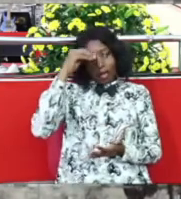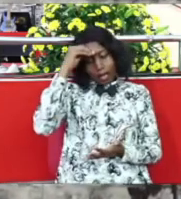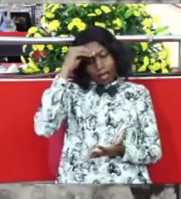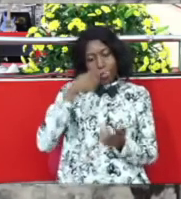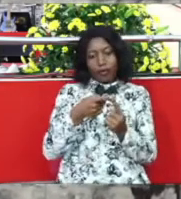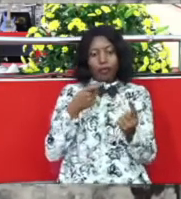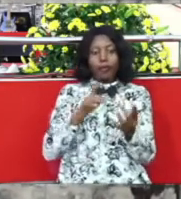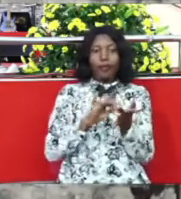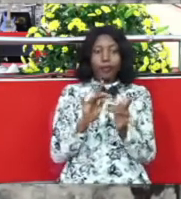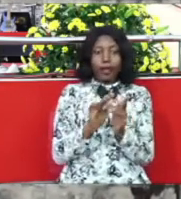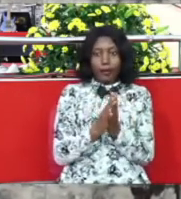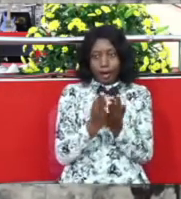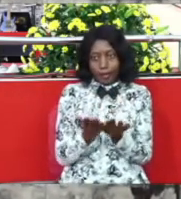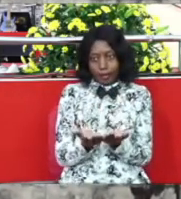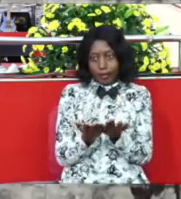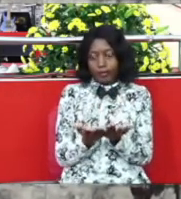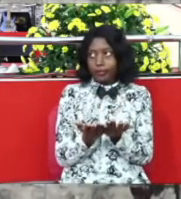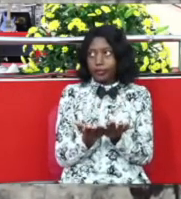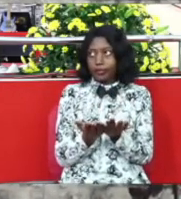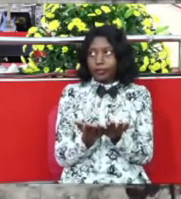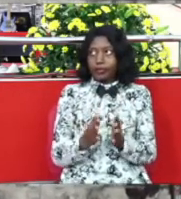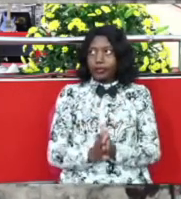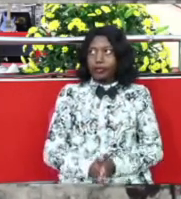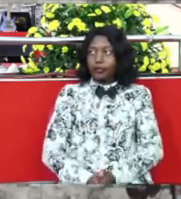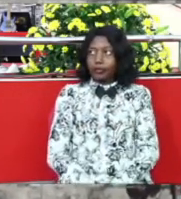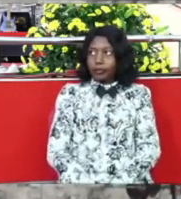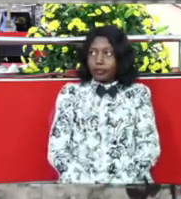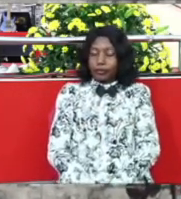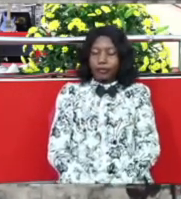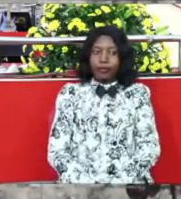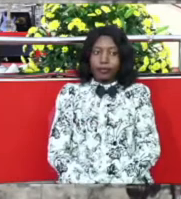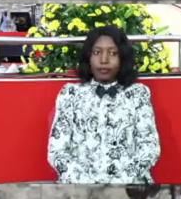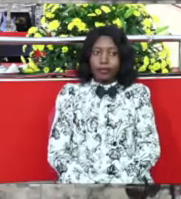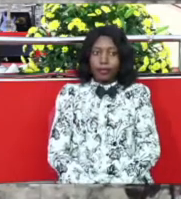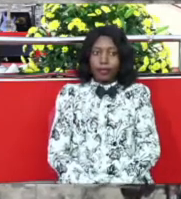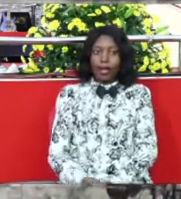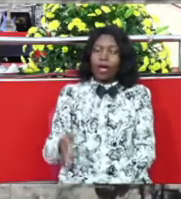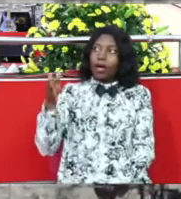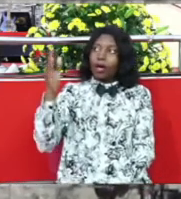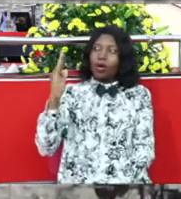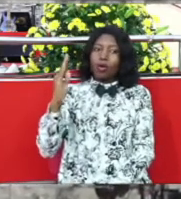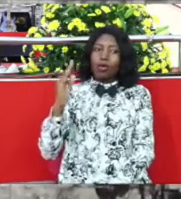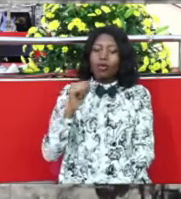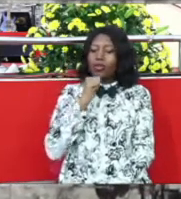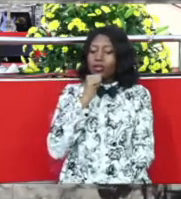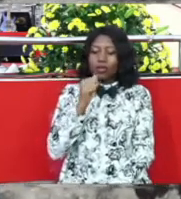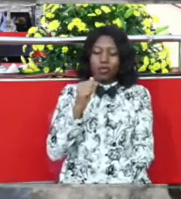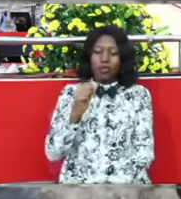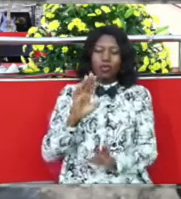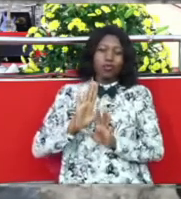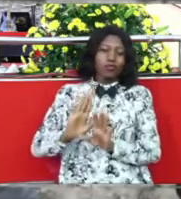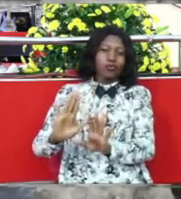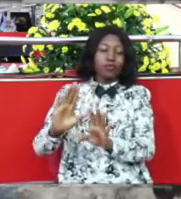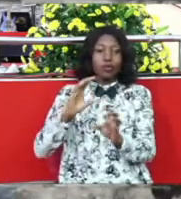scripture, tunasoma nini katika andiko hilo la mambo ya nyakati, is that God is not going to push us to communicate with